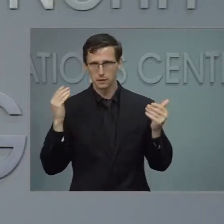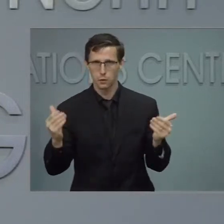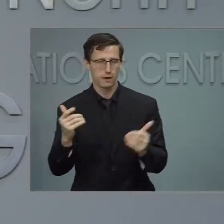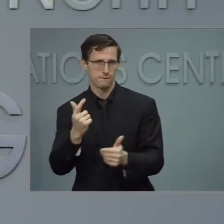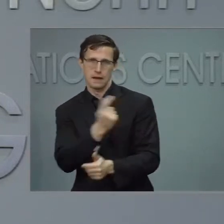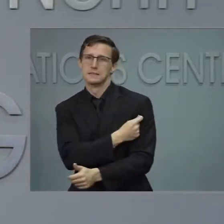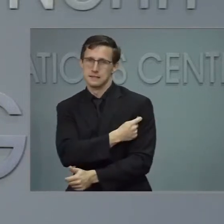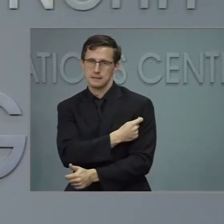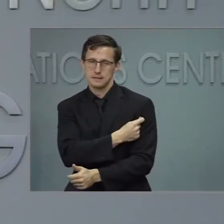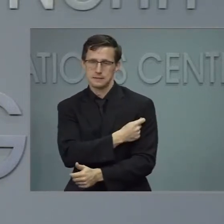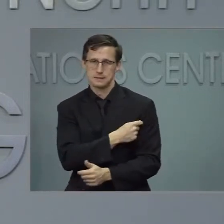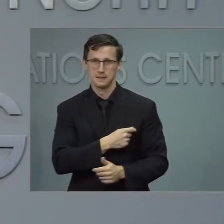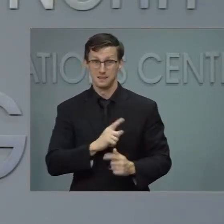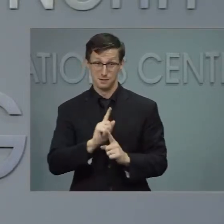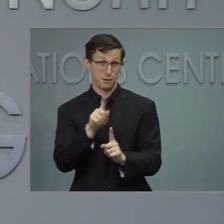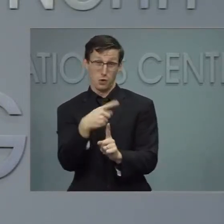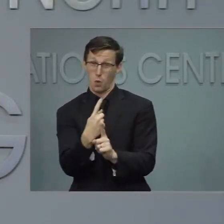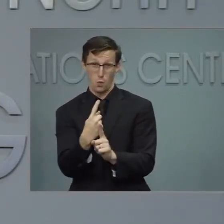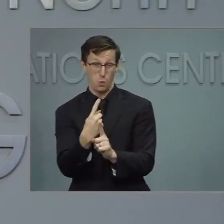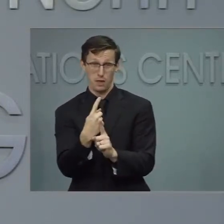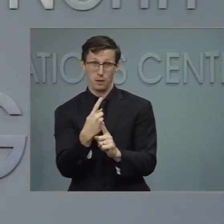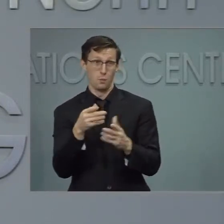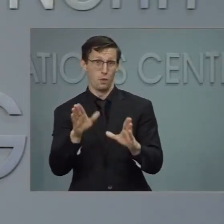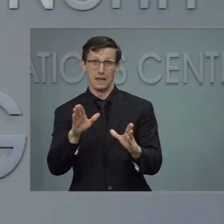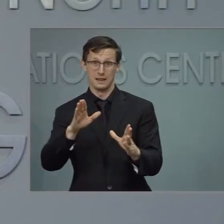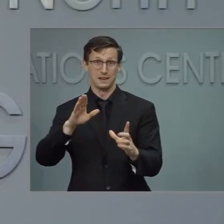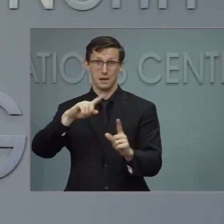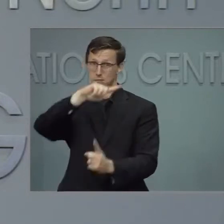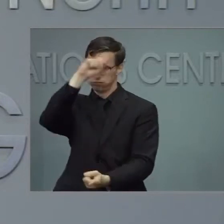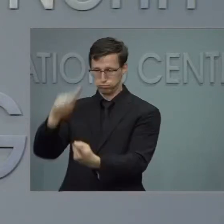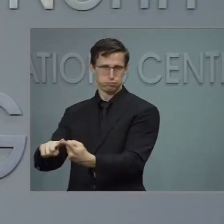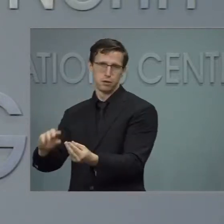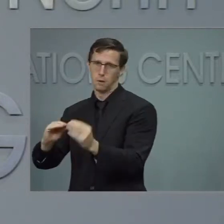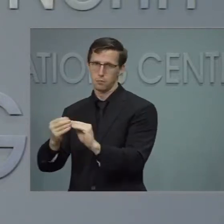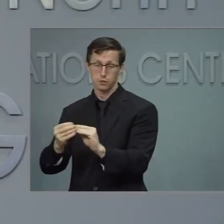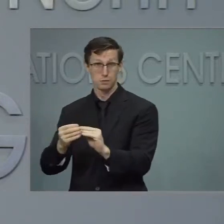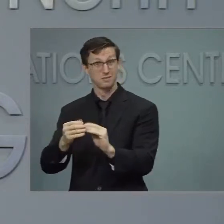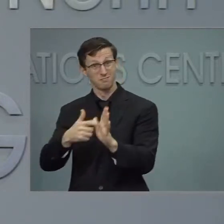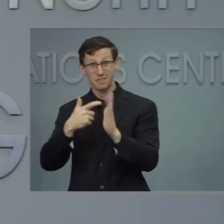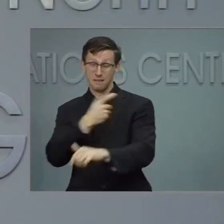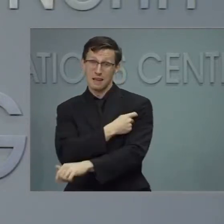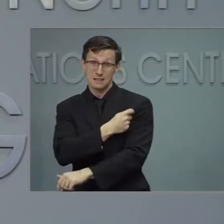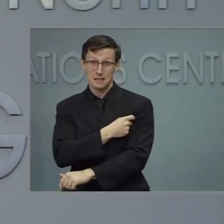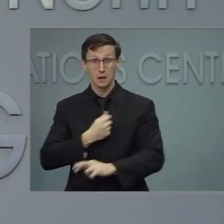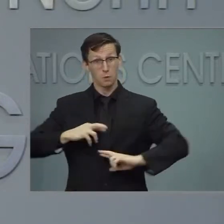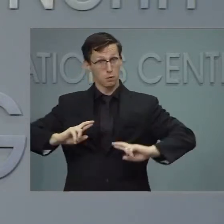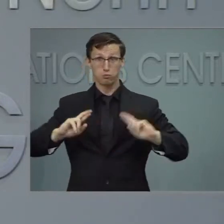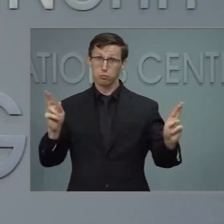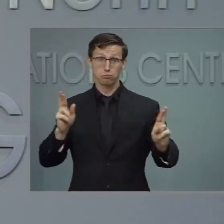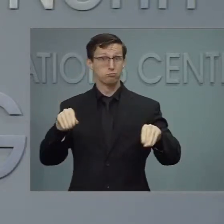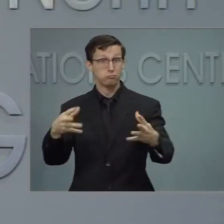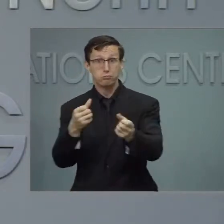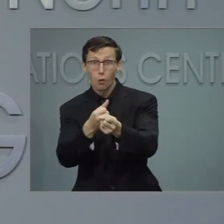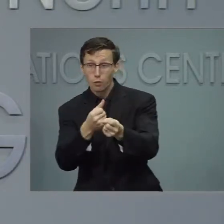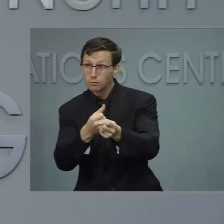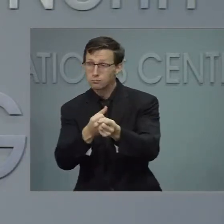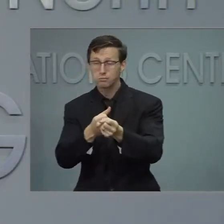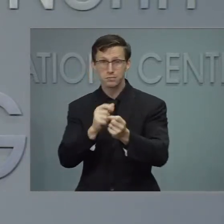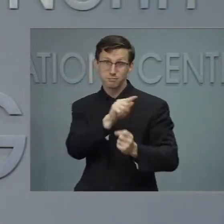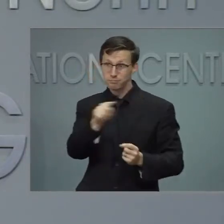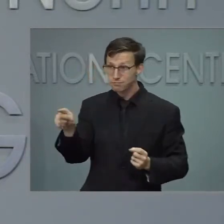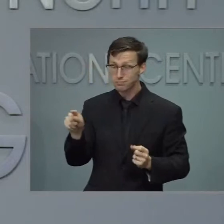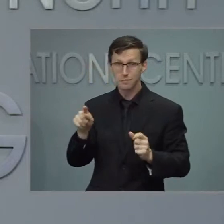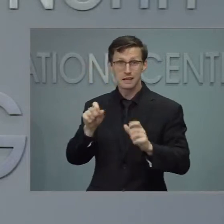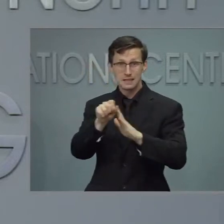your vaccination. That's the only way that we're going to bust this pandemic. So we do stand ready. We will continue to